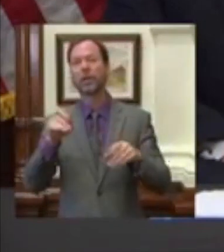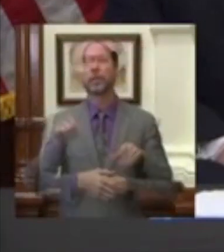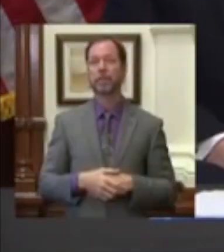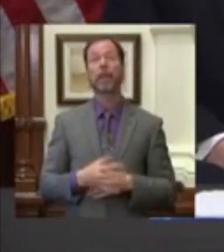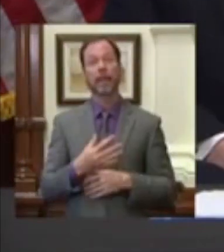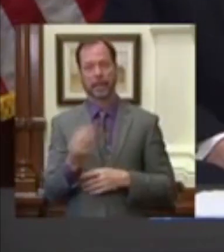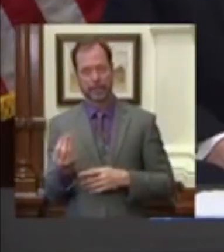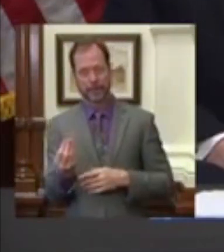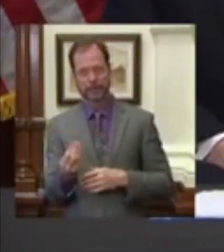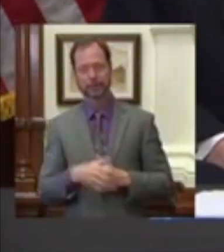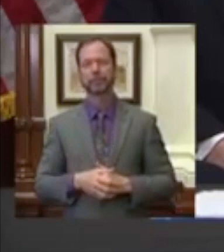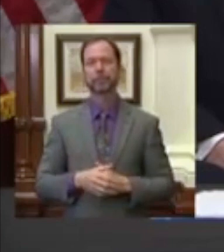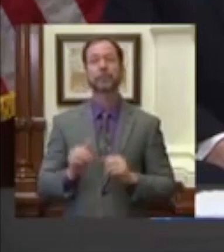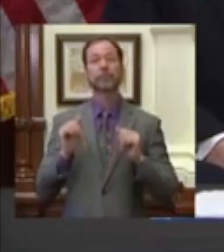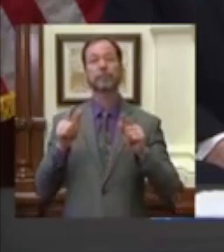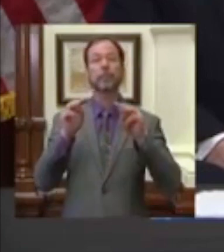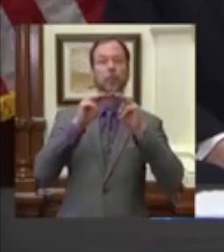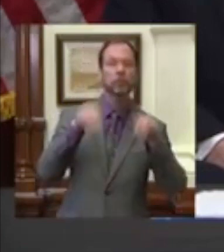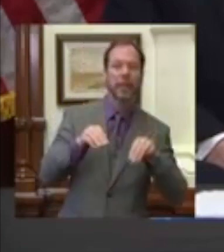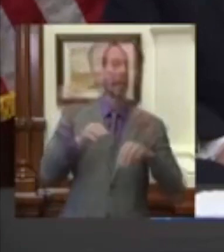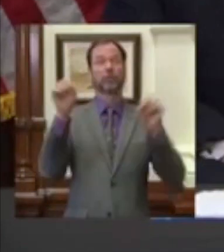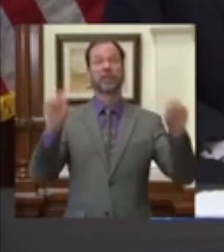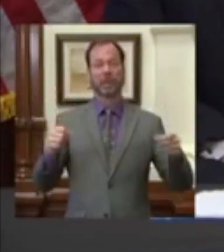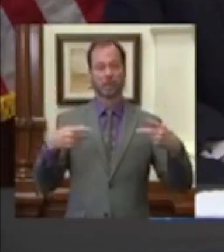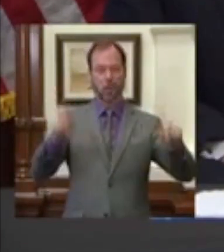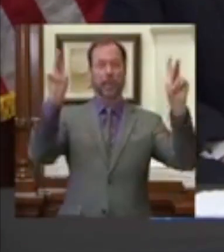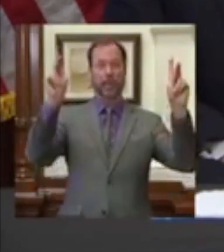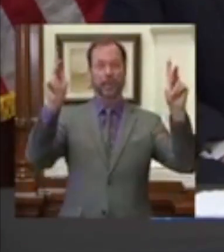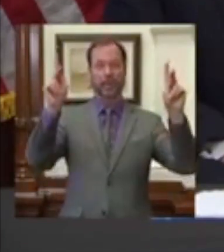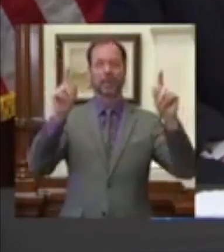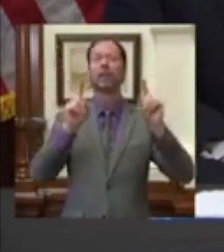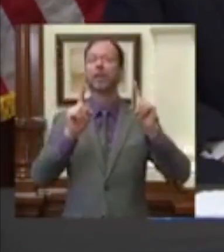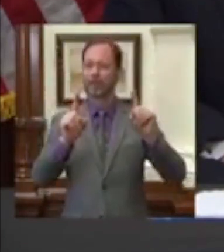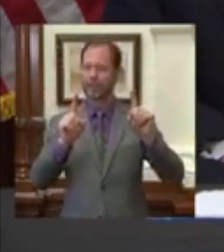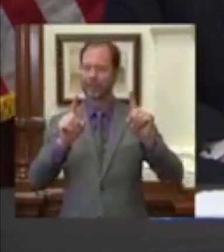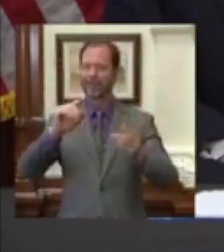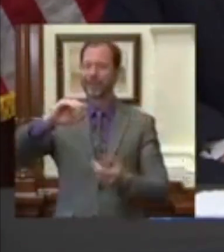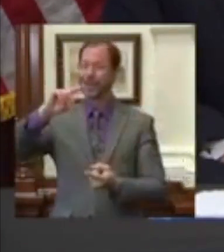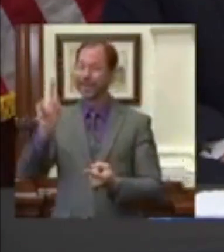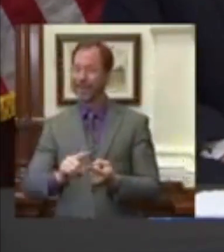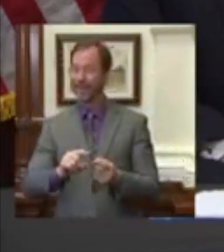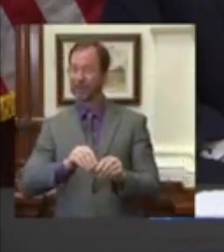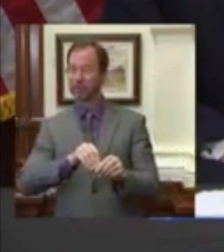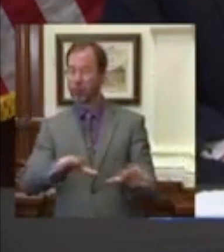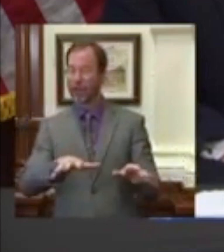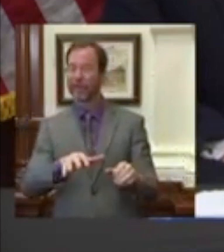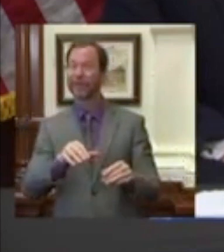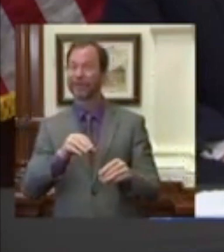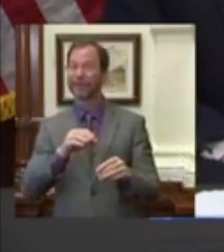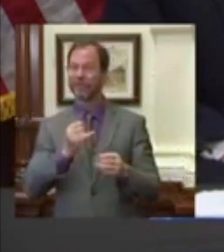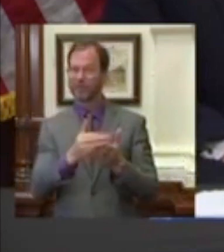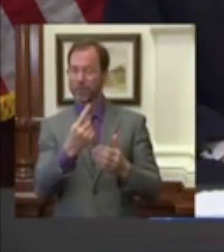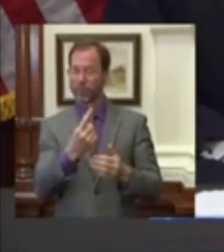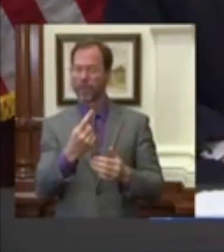1st. All museums and libraries can open. Now, to minimize the spread of COVID-19 during phase one, on the